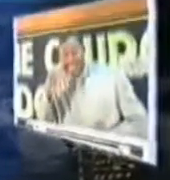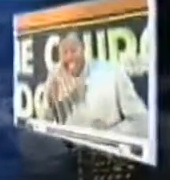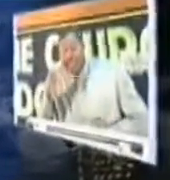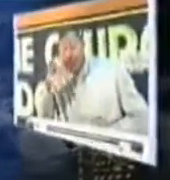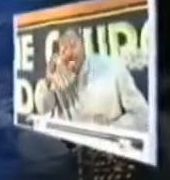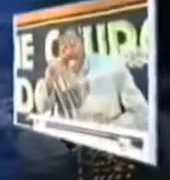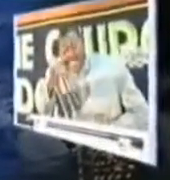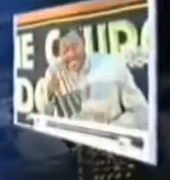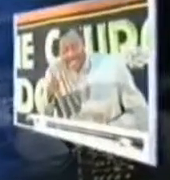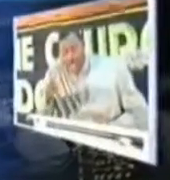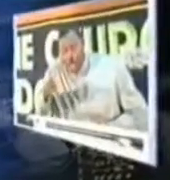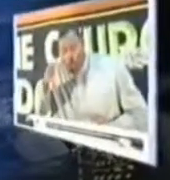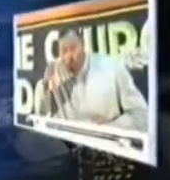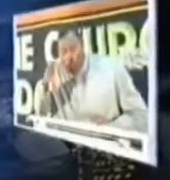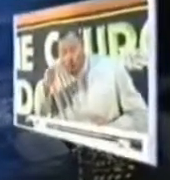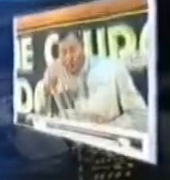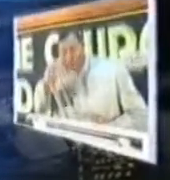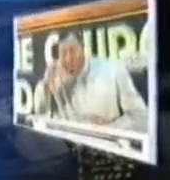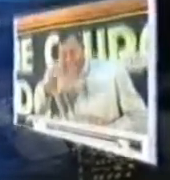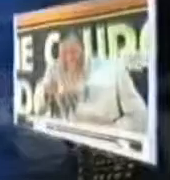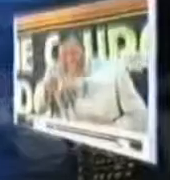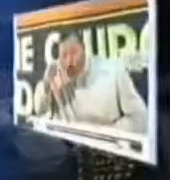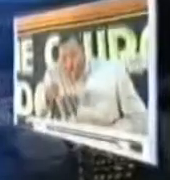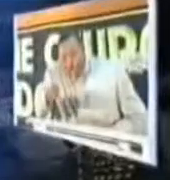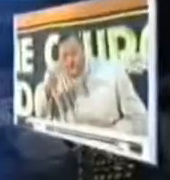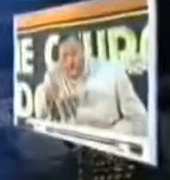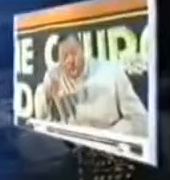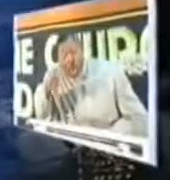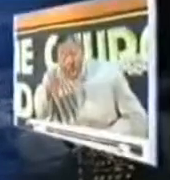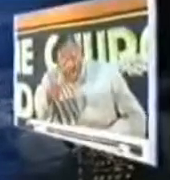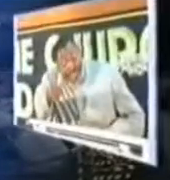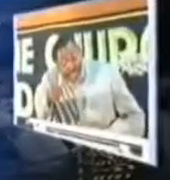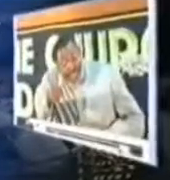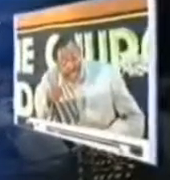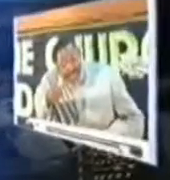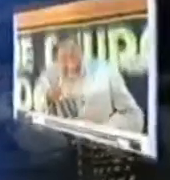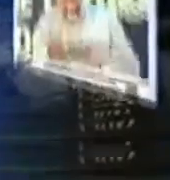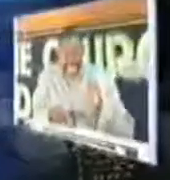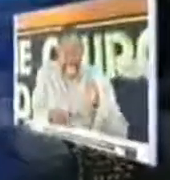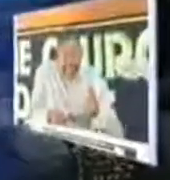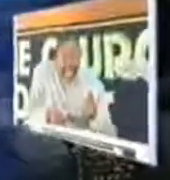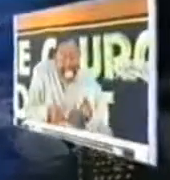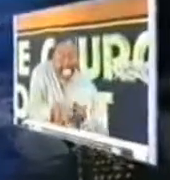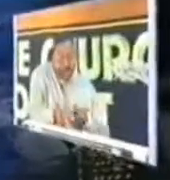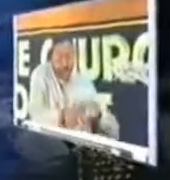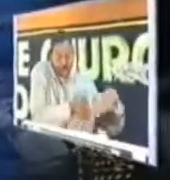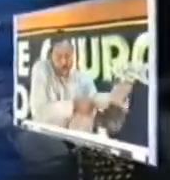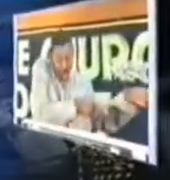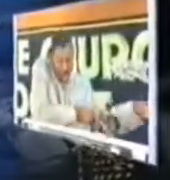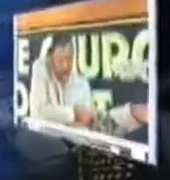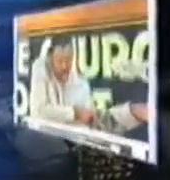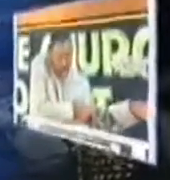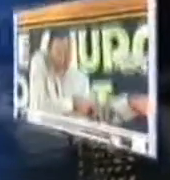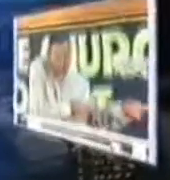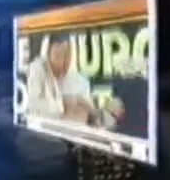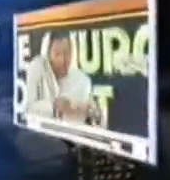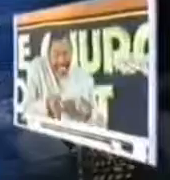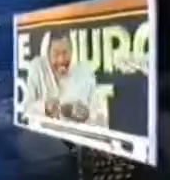while it remained was it not your own and after it was